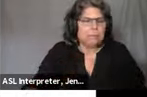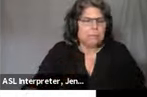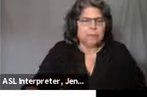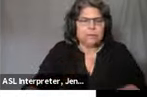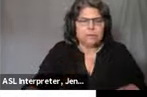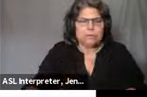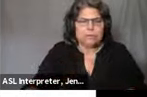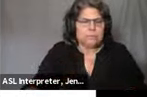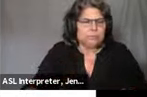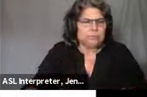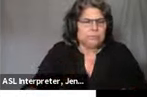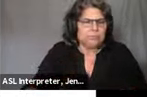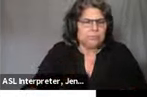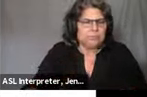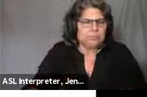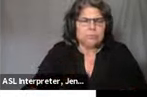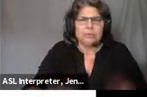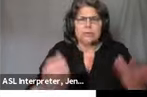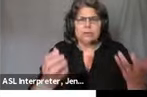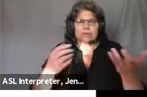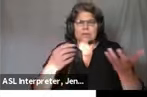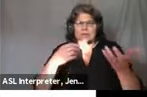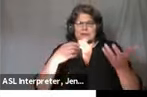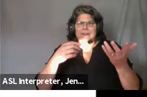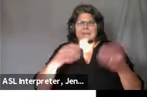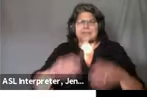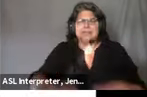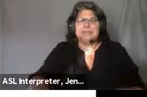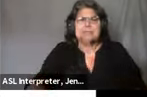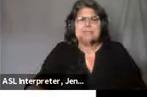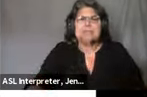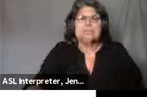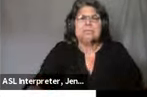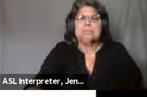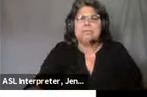Okay. I'll try to speak up. Thank you. Thank you.